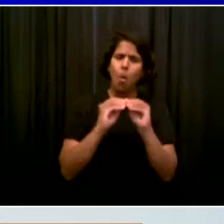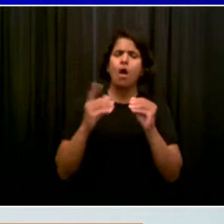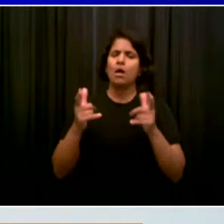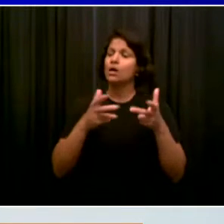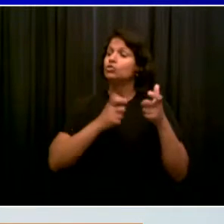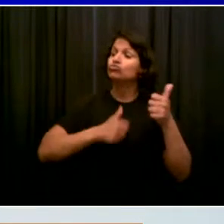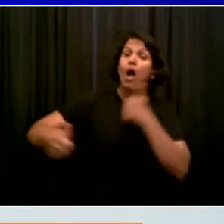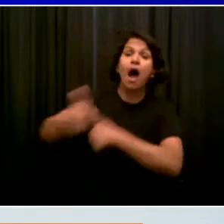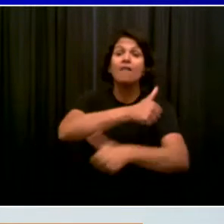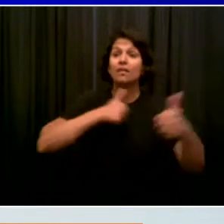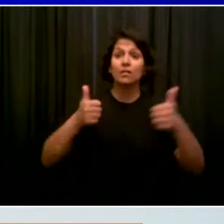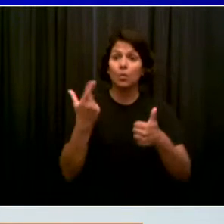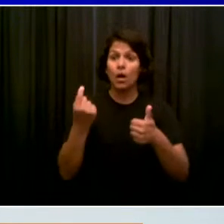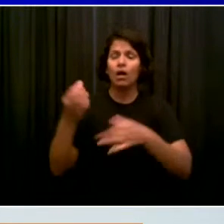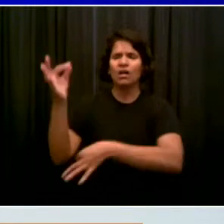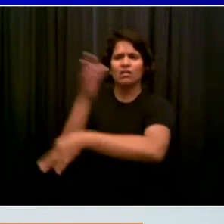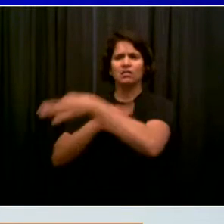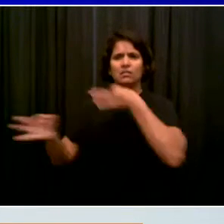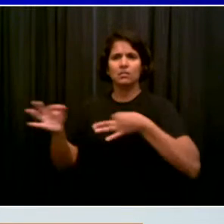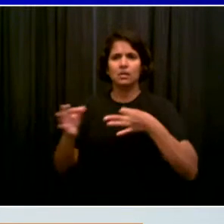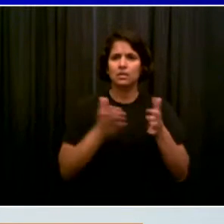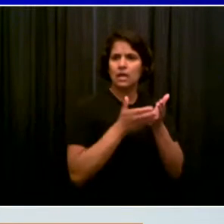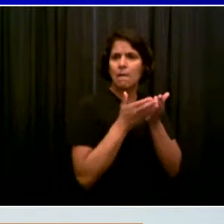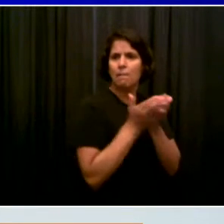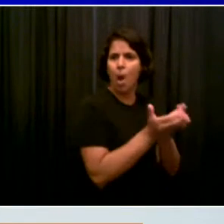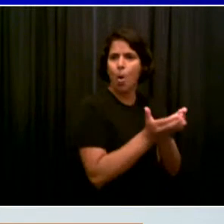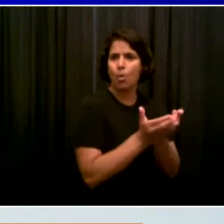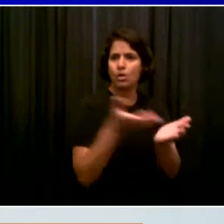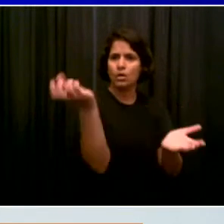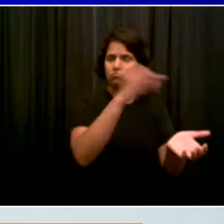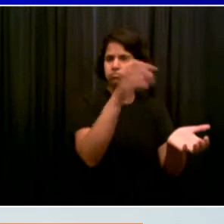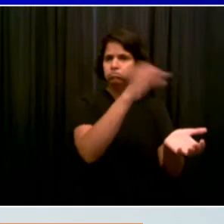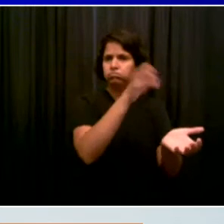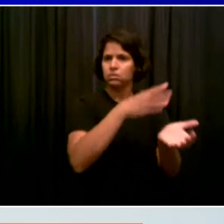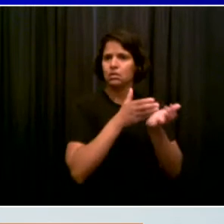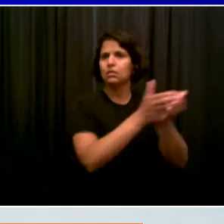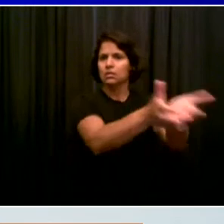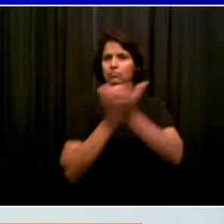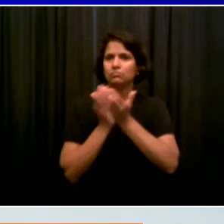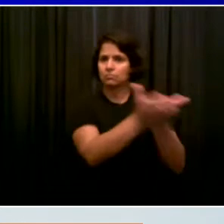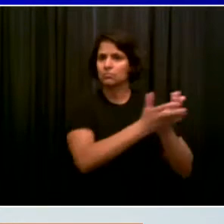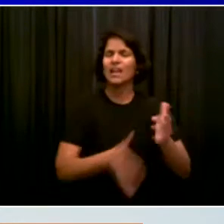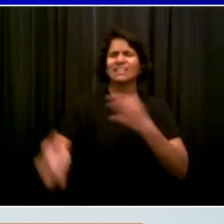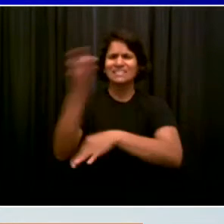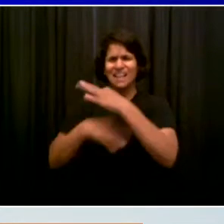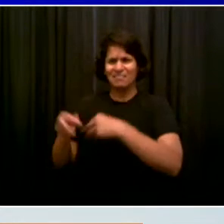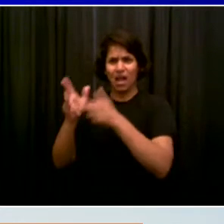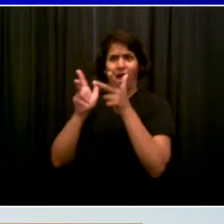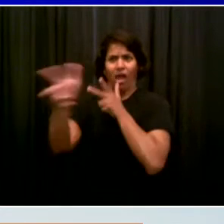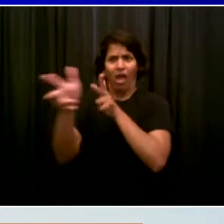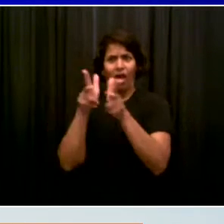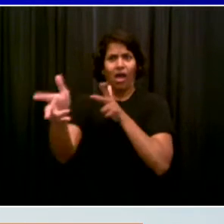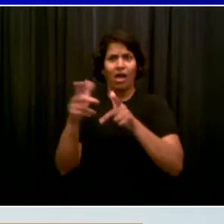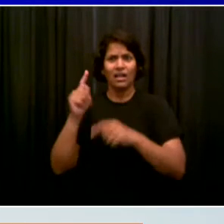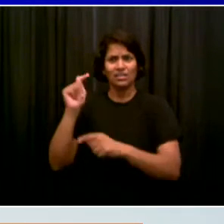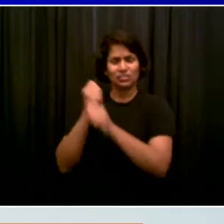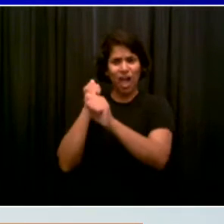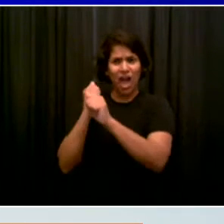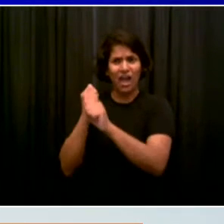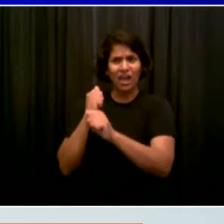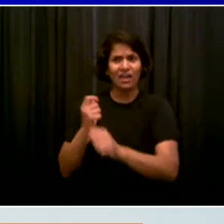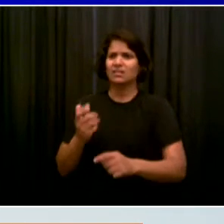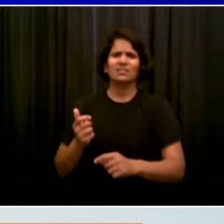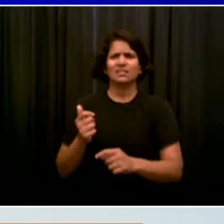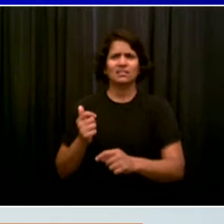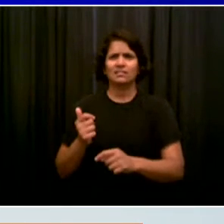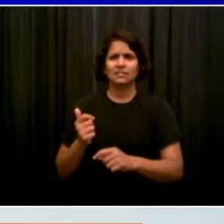even. A lot of amazing work is being done. It's a very different picture than what you heard before because the world's changing and we're finding